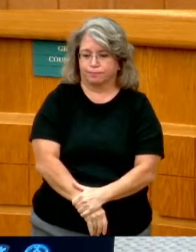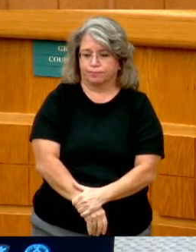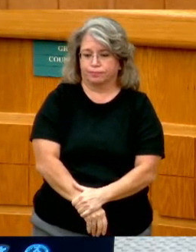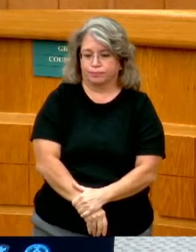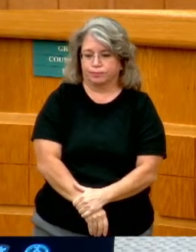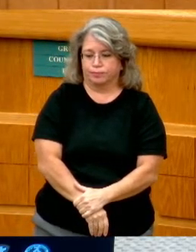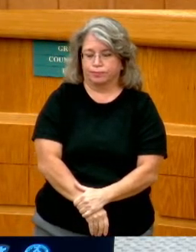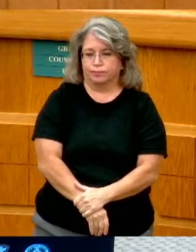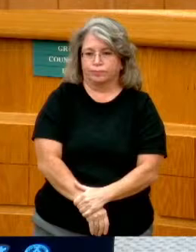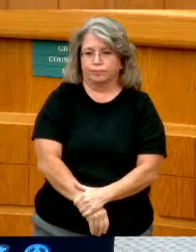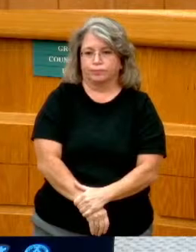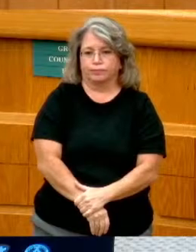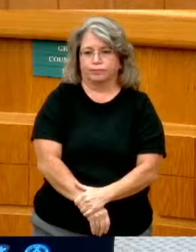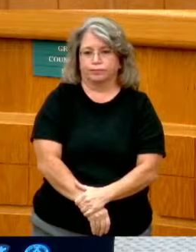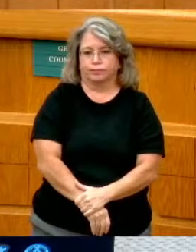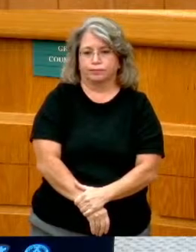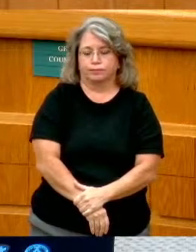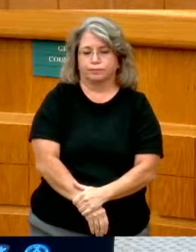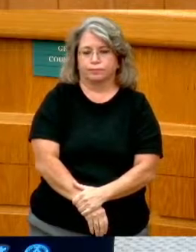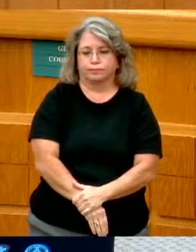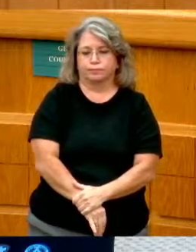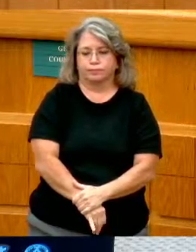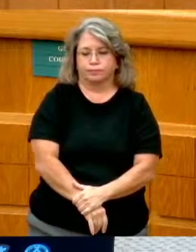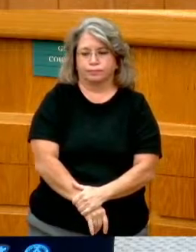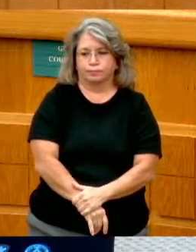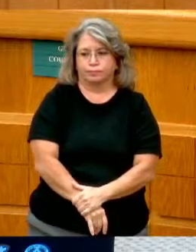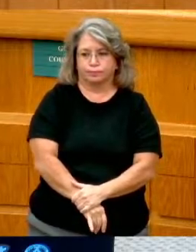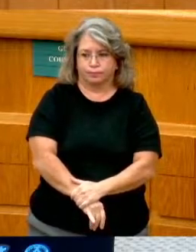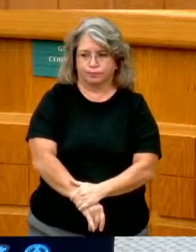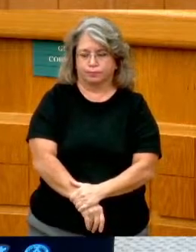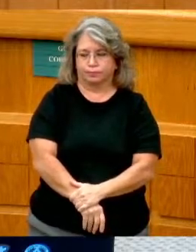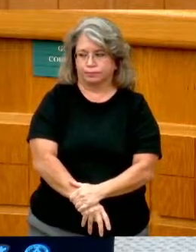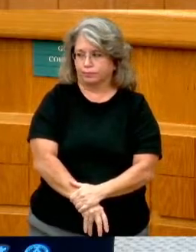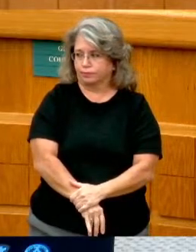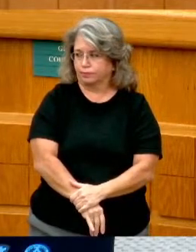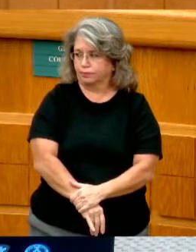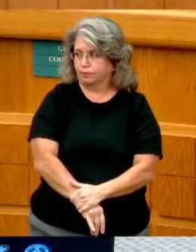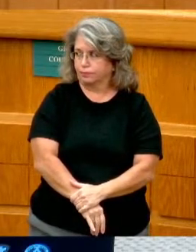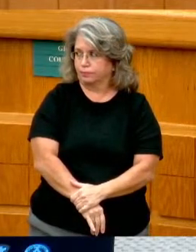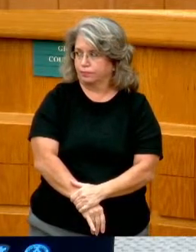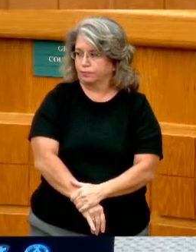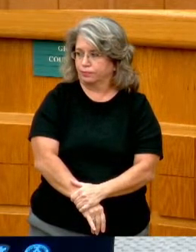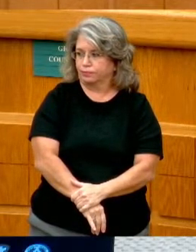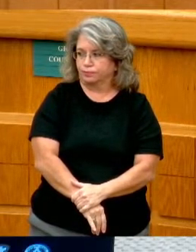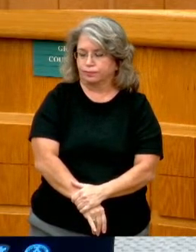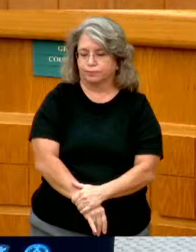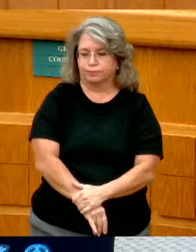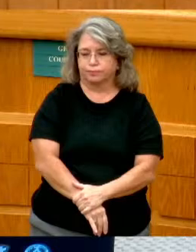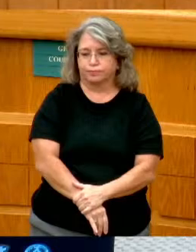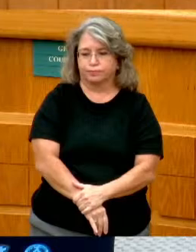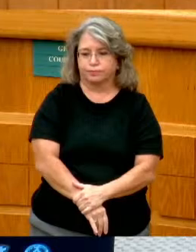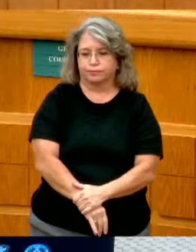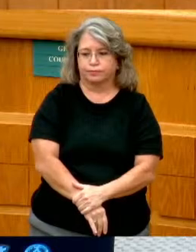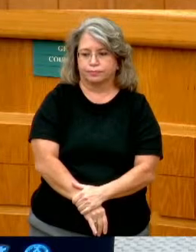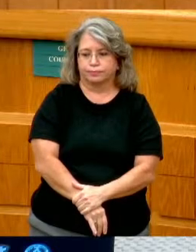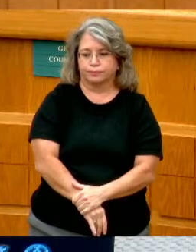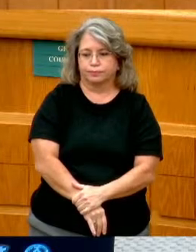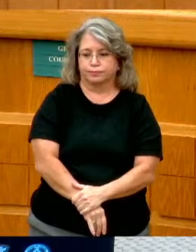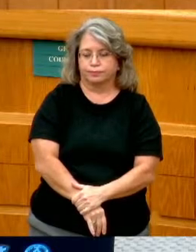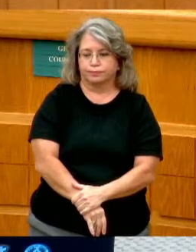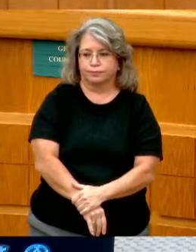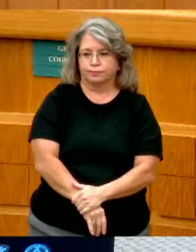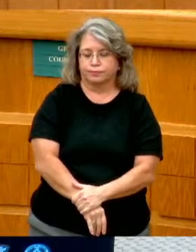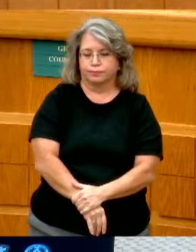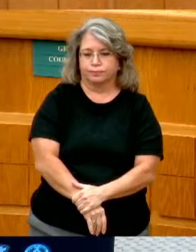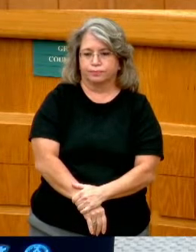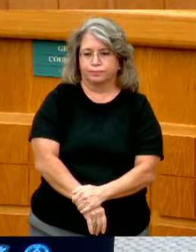próxima clínica va a ser el día de mañana. El tiempo de registro para esta clínica ya ha cerrado. En cuanto a las clínicas realizadas por el Distrito de Salud, ayer